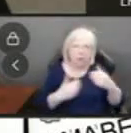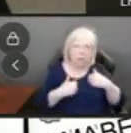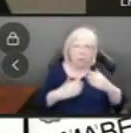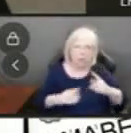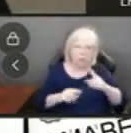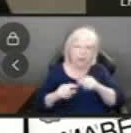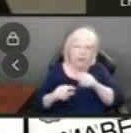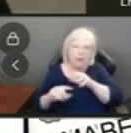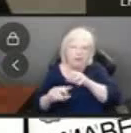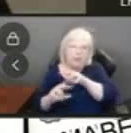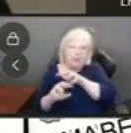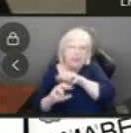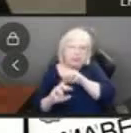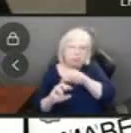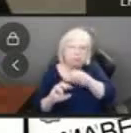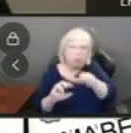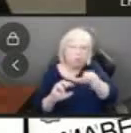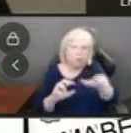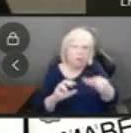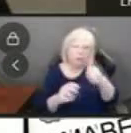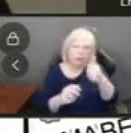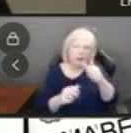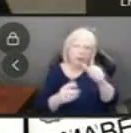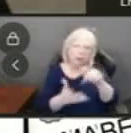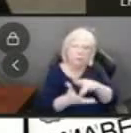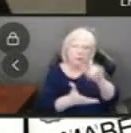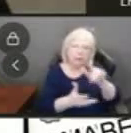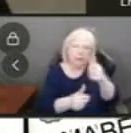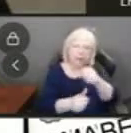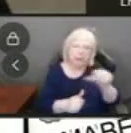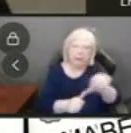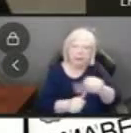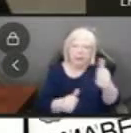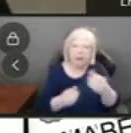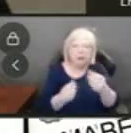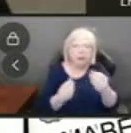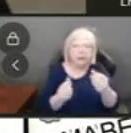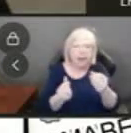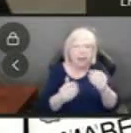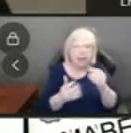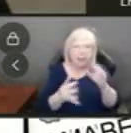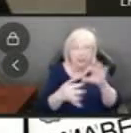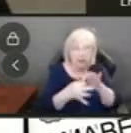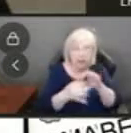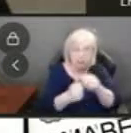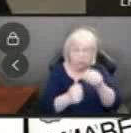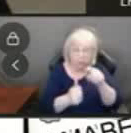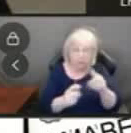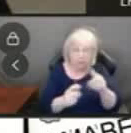encroach on any of the other land that's tied with this application.